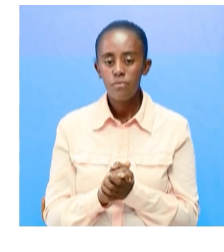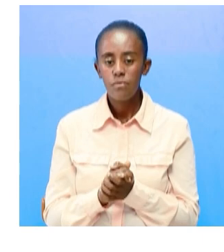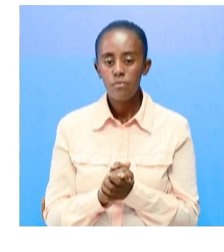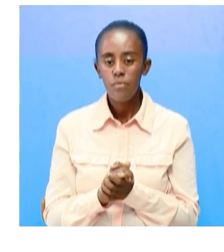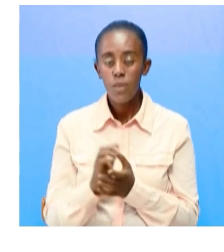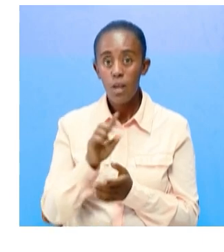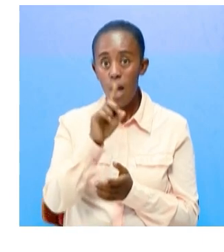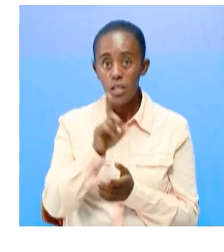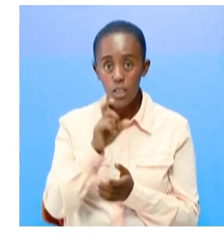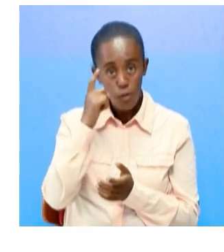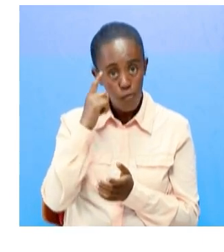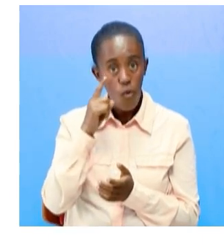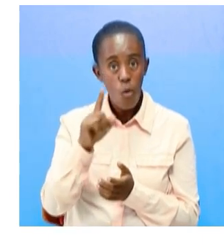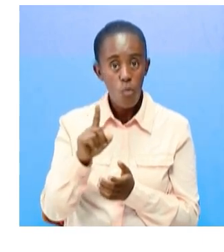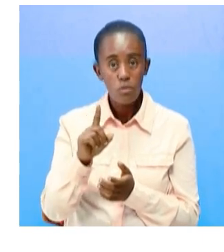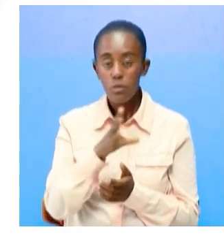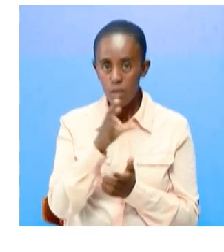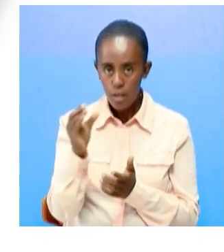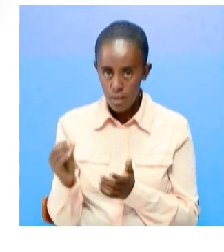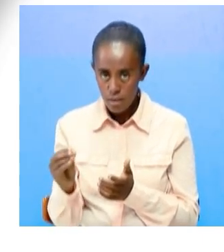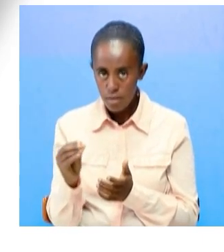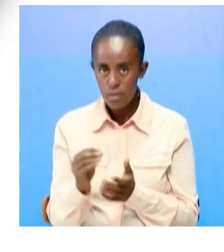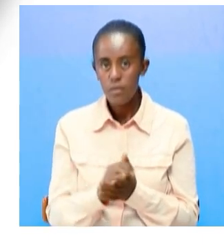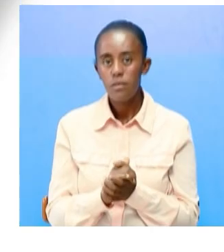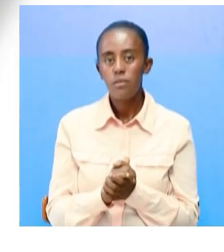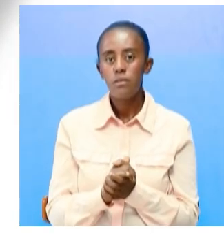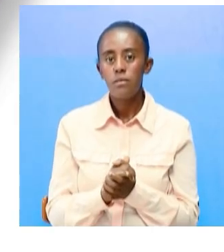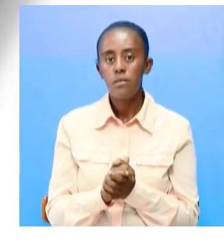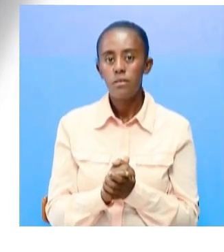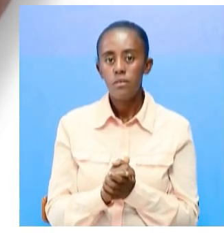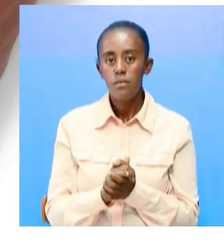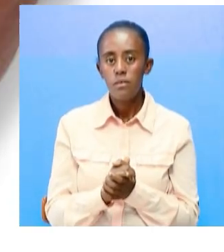Asking for and